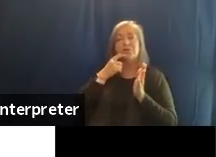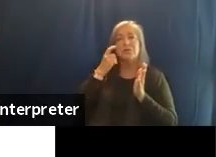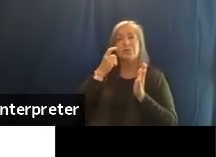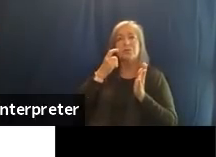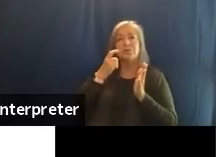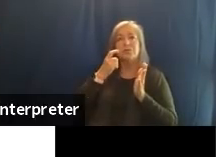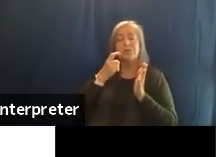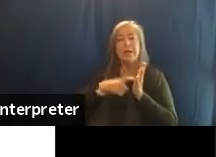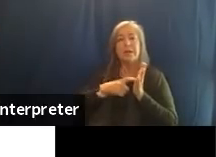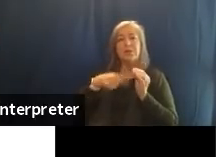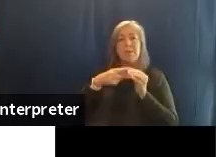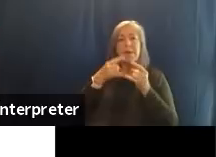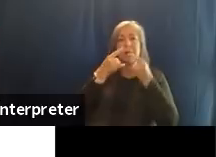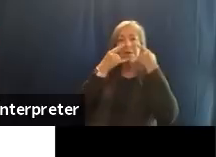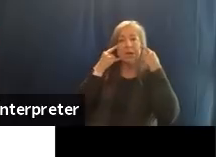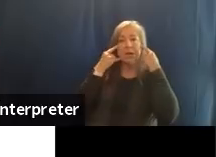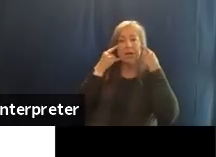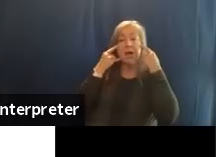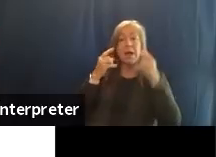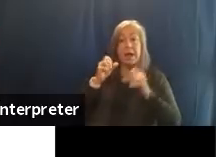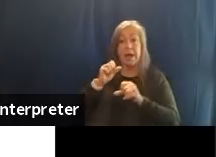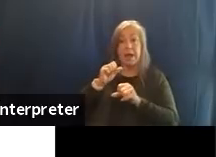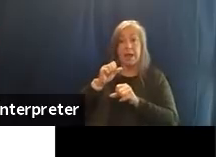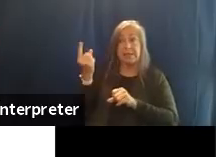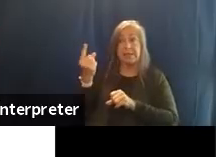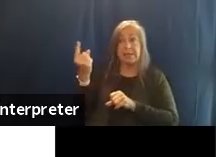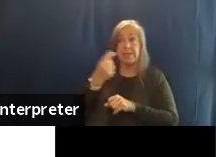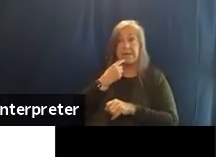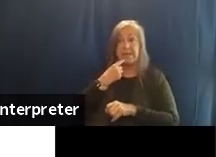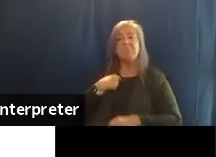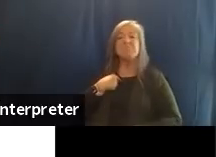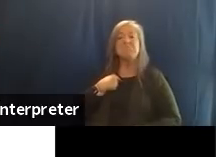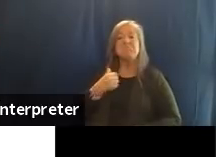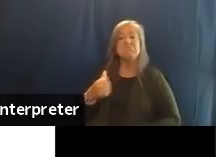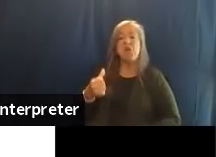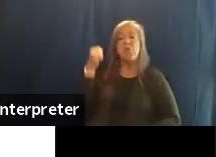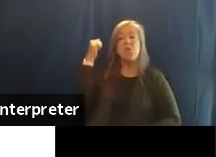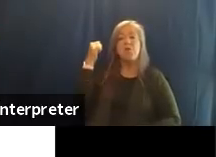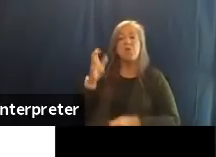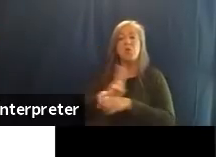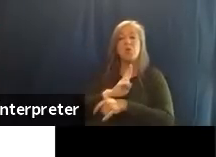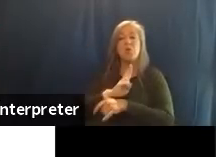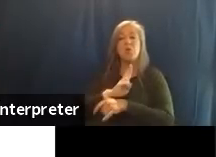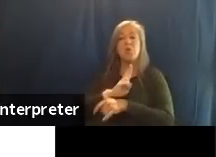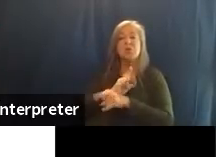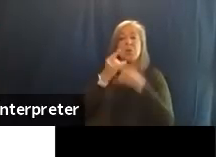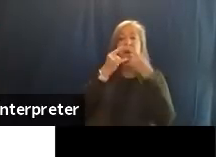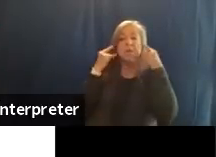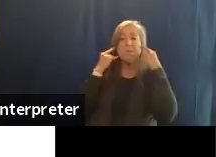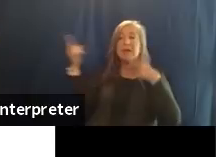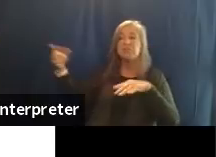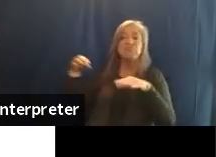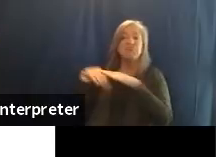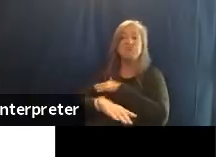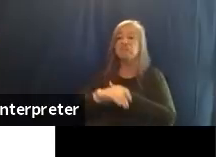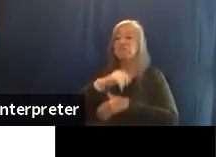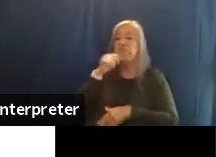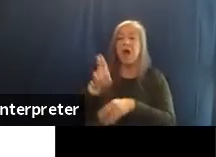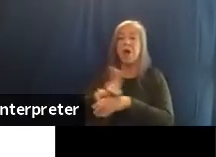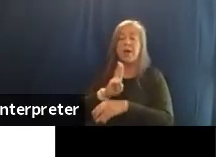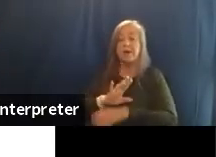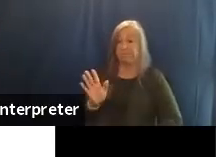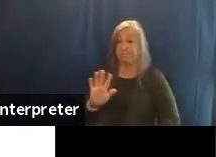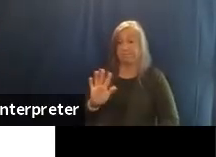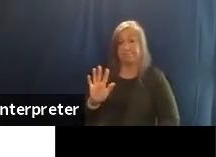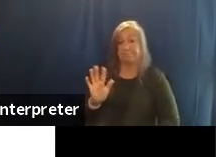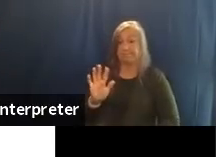and come into our buildings without a mask. That is a conversation that needs to happen with HR, and we need to be discussing accommodations with you if you